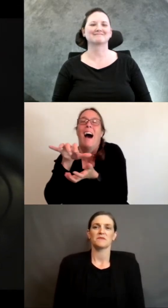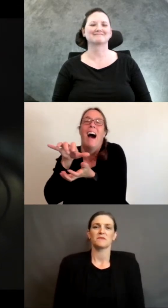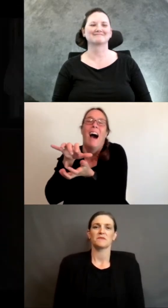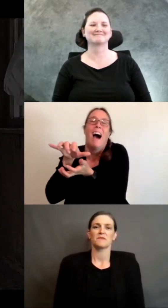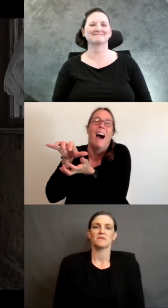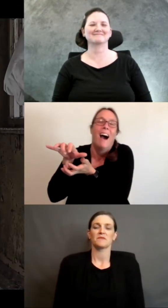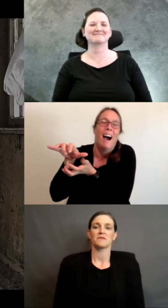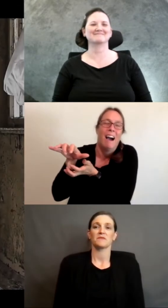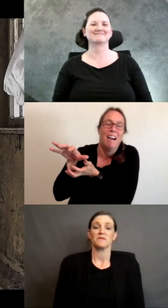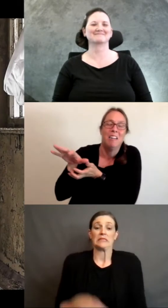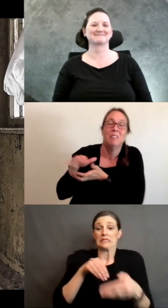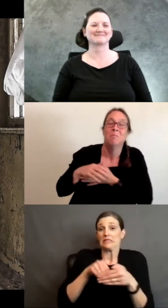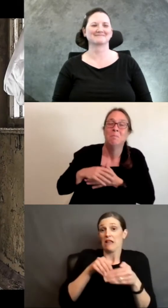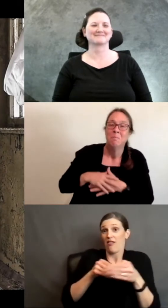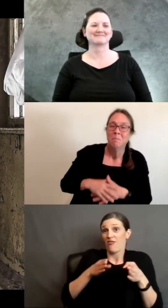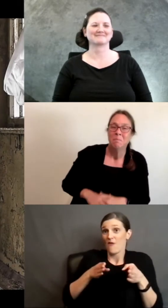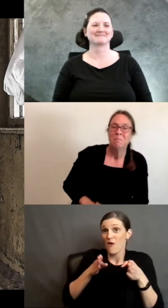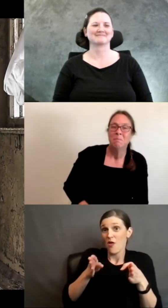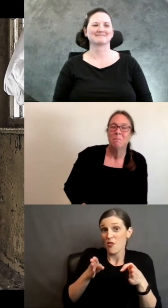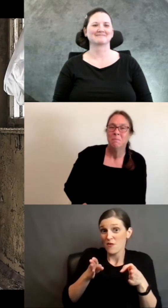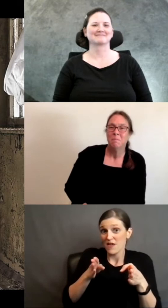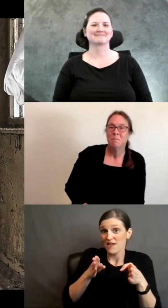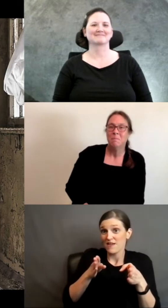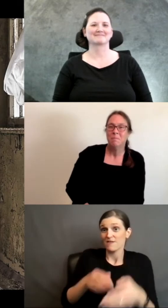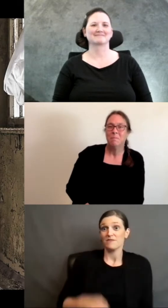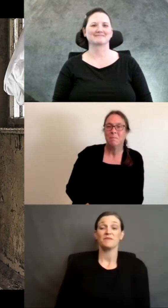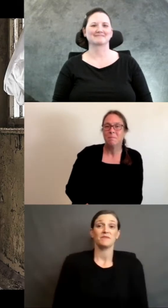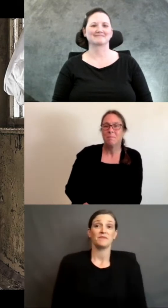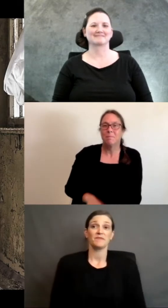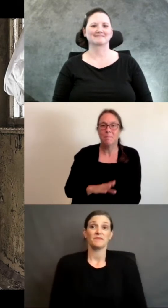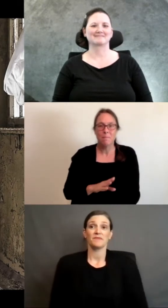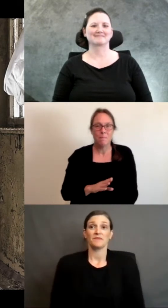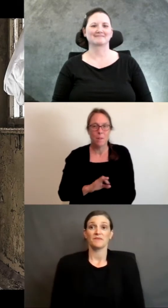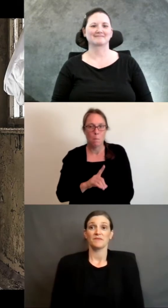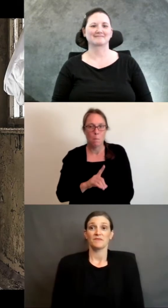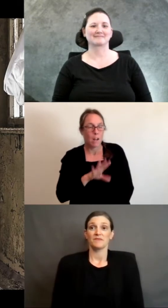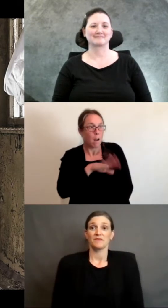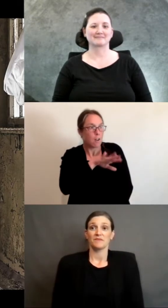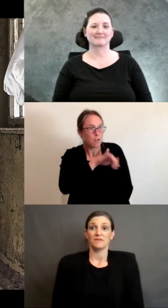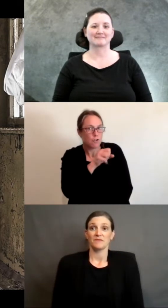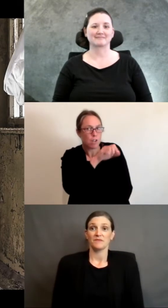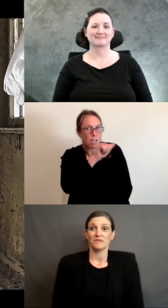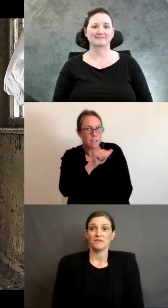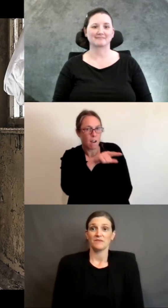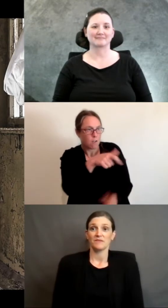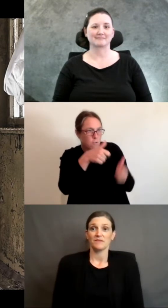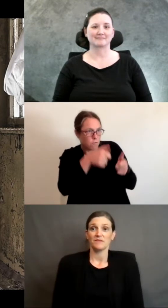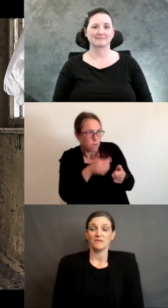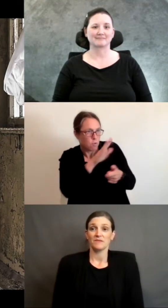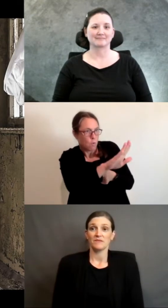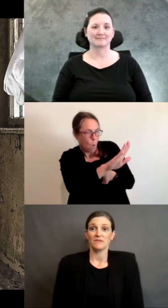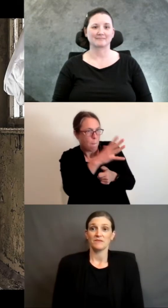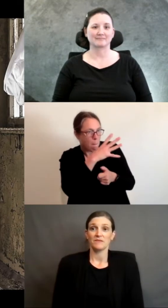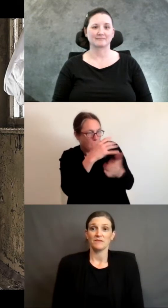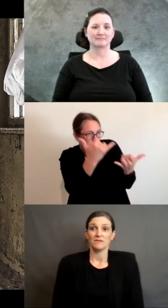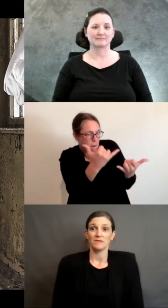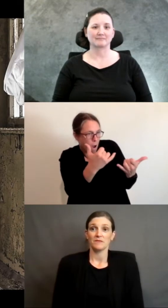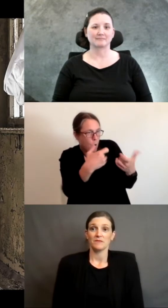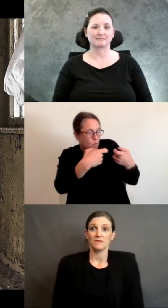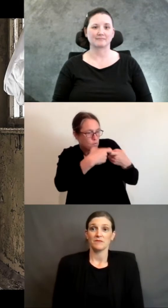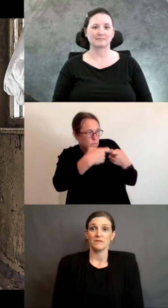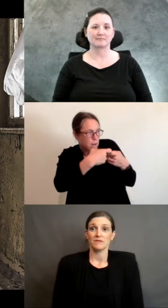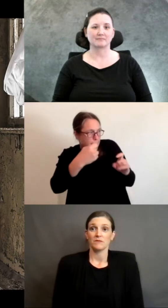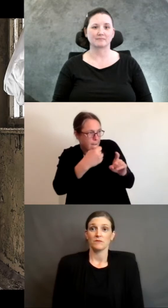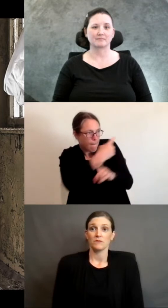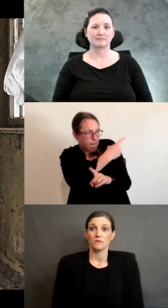In the hallway, Jessica, text your mom now. The relay disruptor is behind the couch in the karaoke